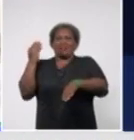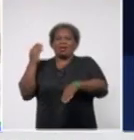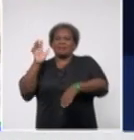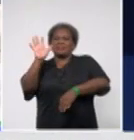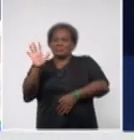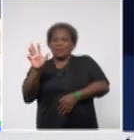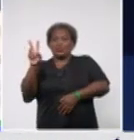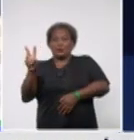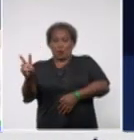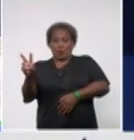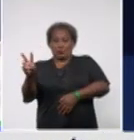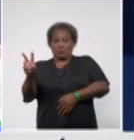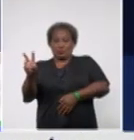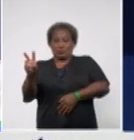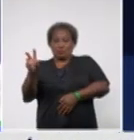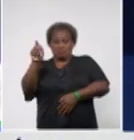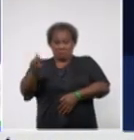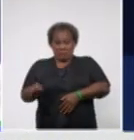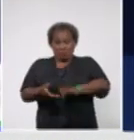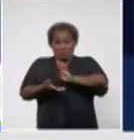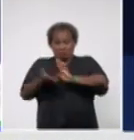confirmed case rate ratio.